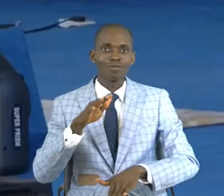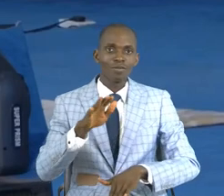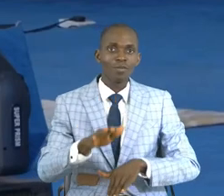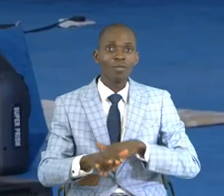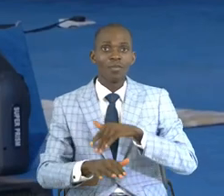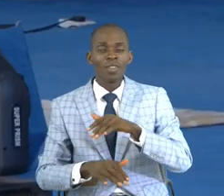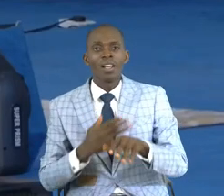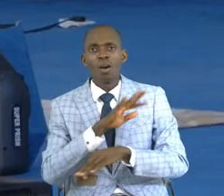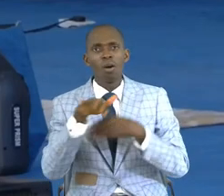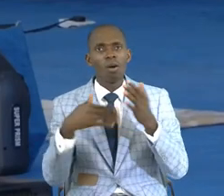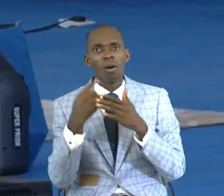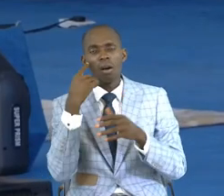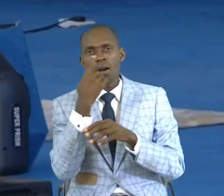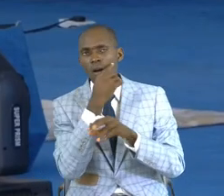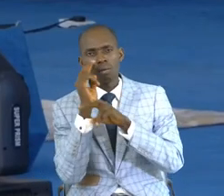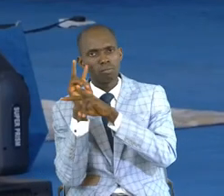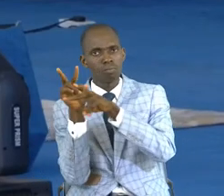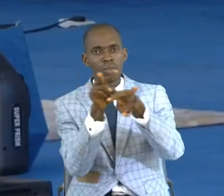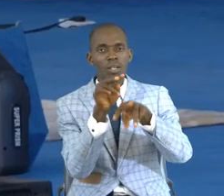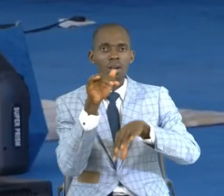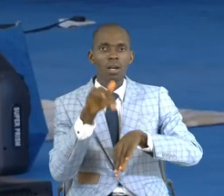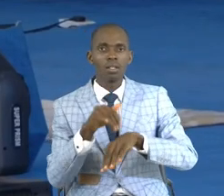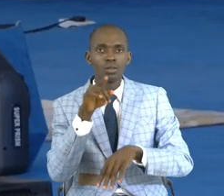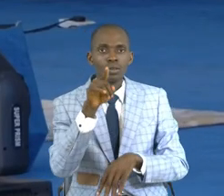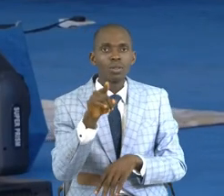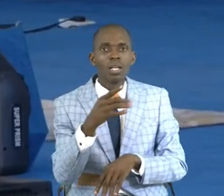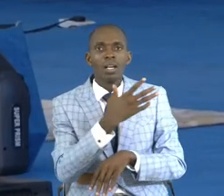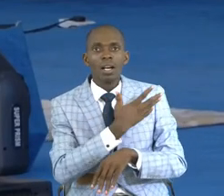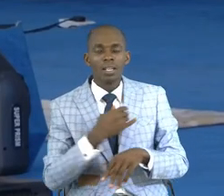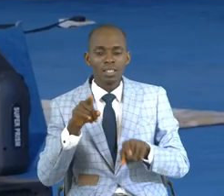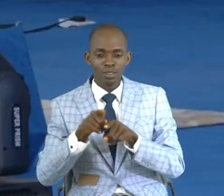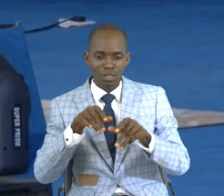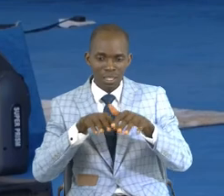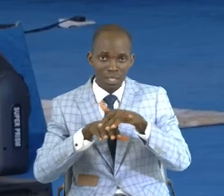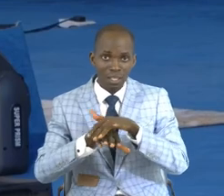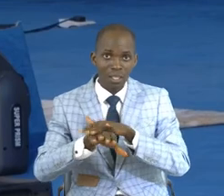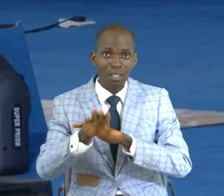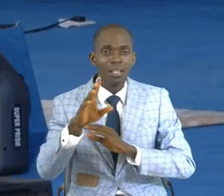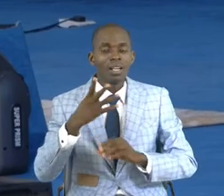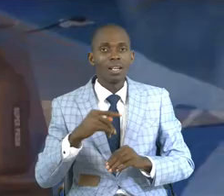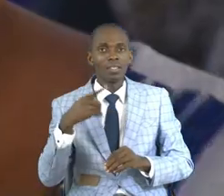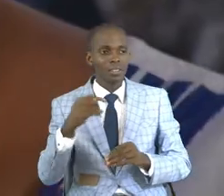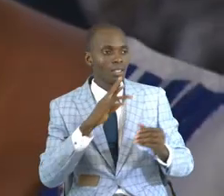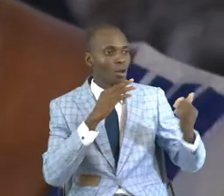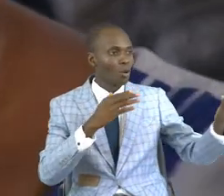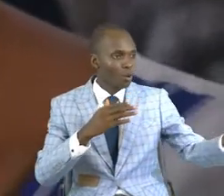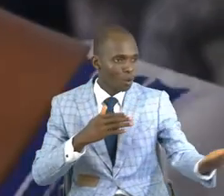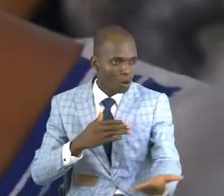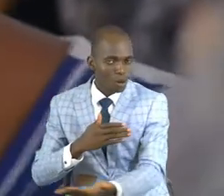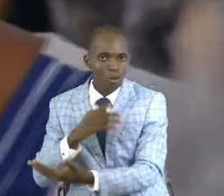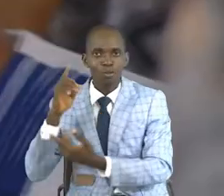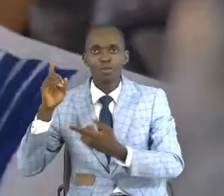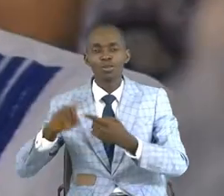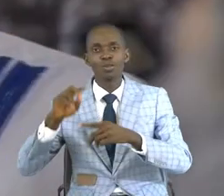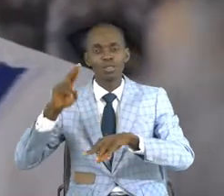in heaven looking at you. And then as you enter, they usher you to the throne of God. And the